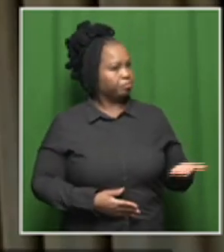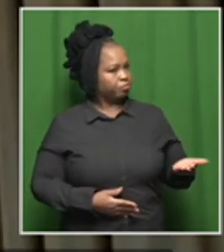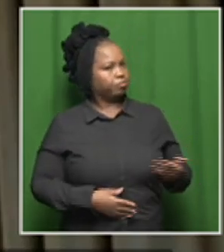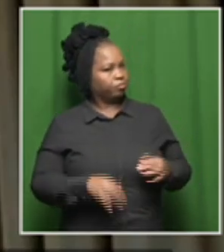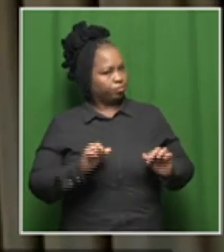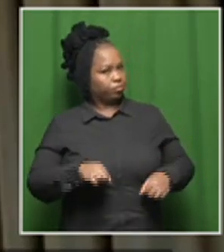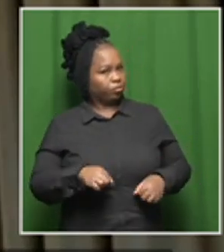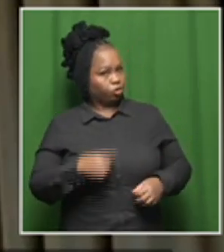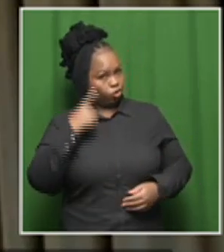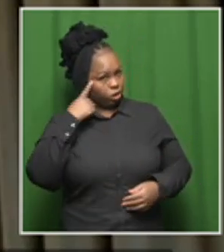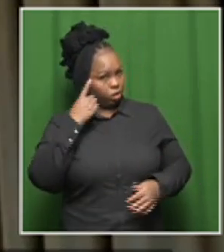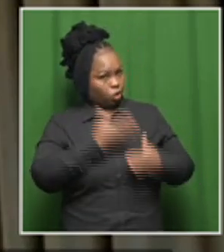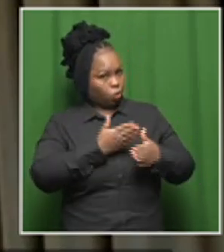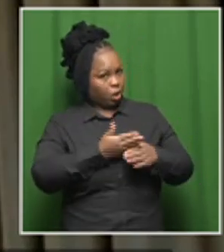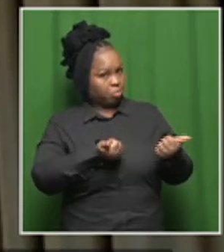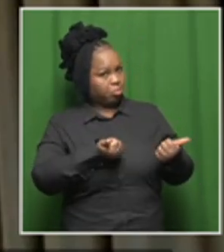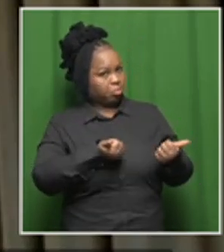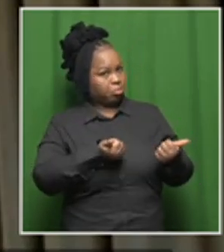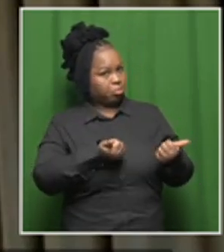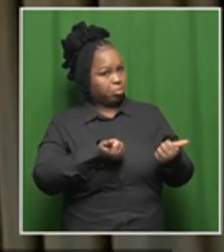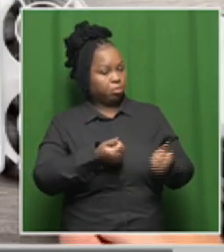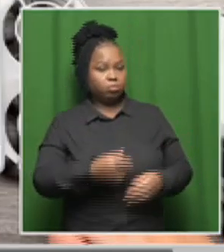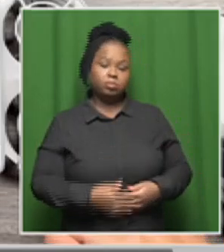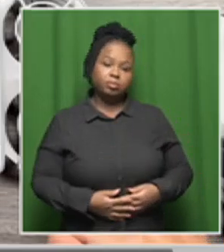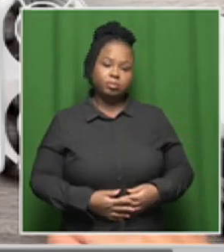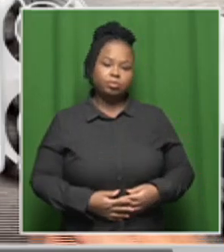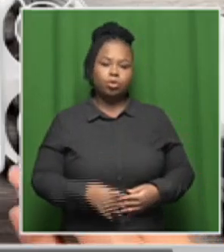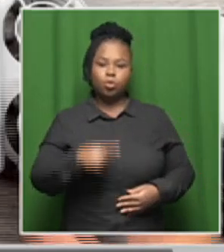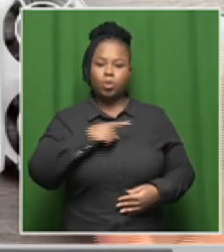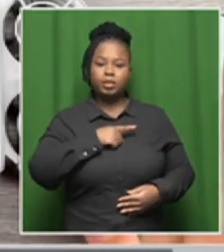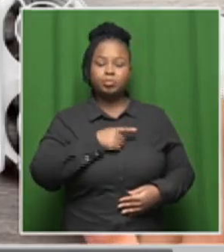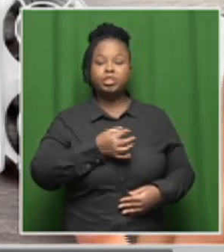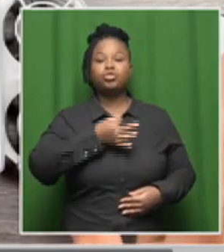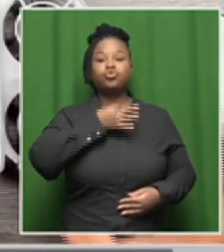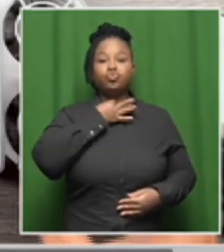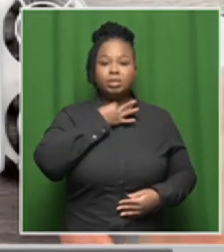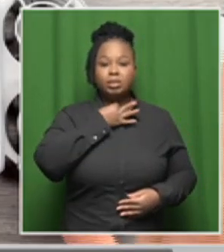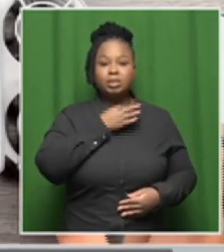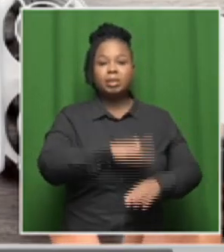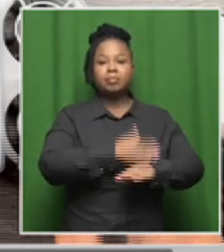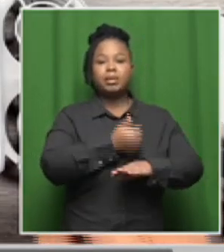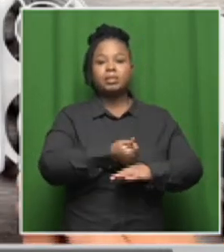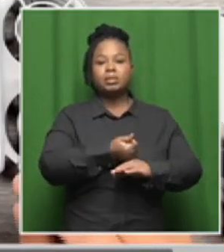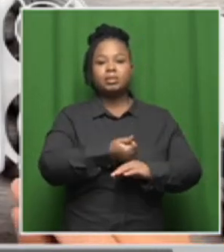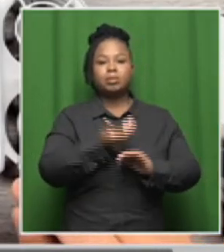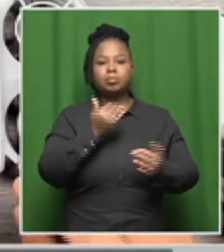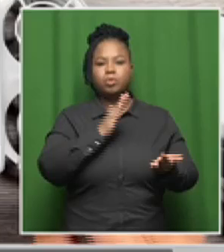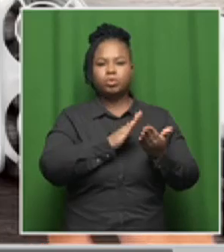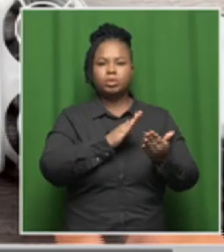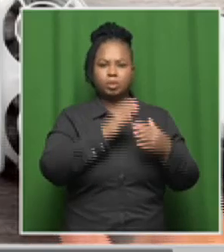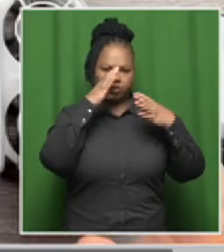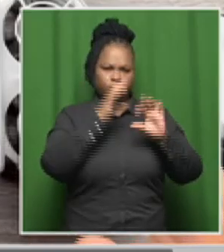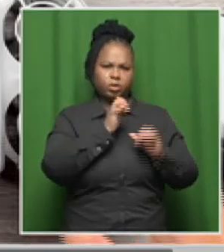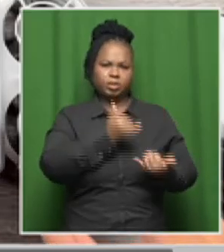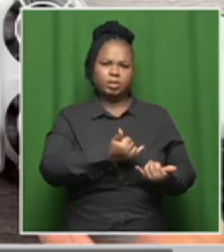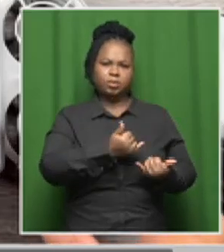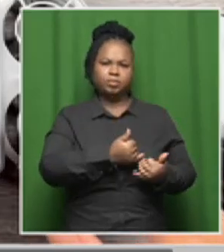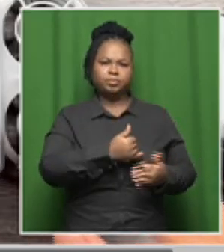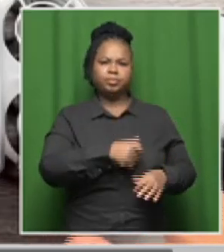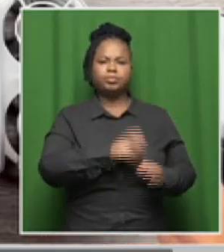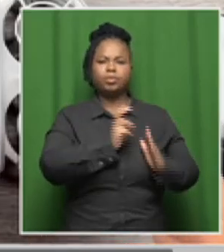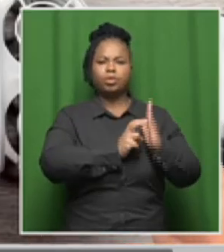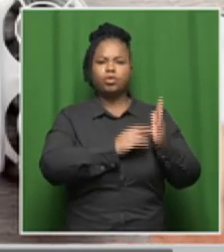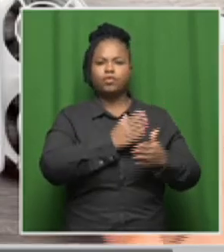mean, do you think they'd be effective? I mean, this risk-based approach that we're looking at, this regulatory